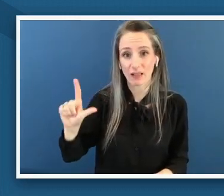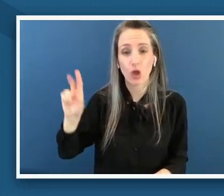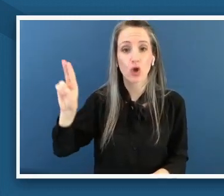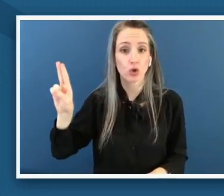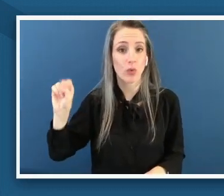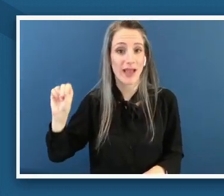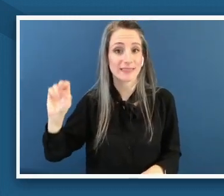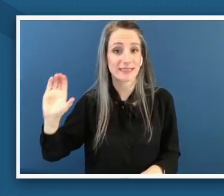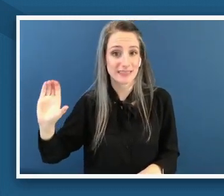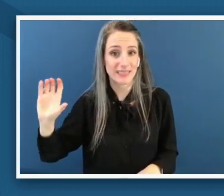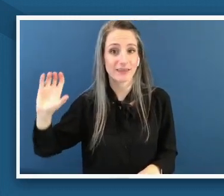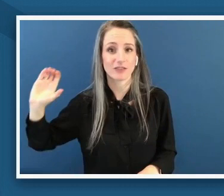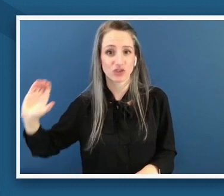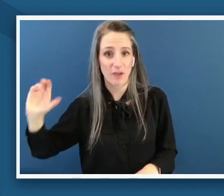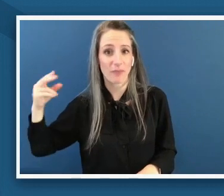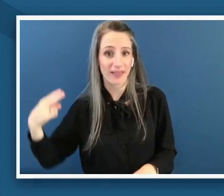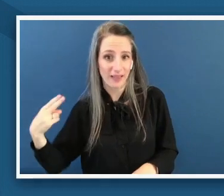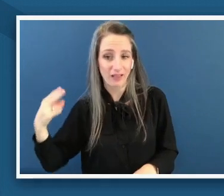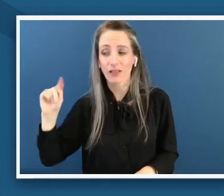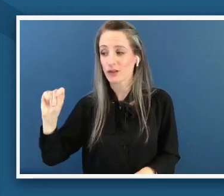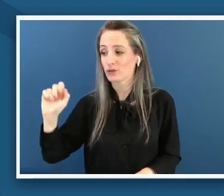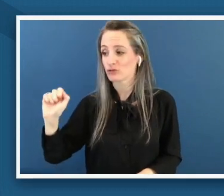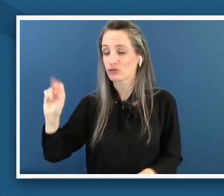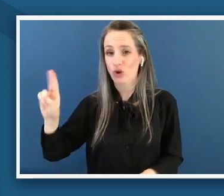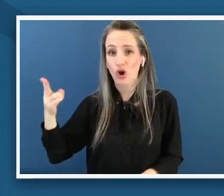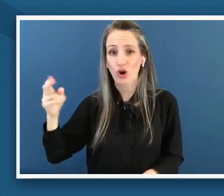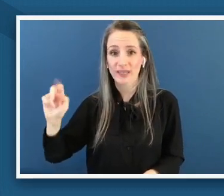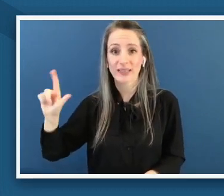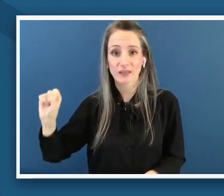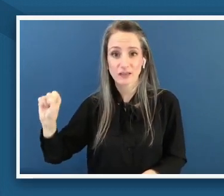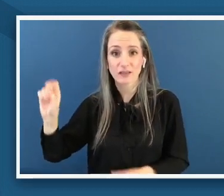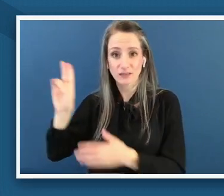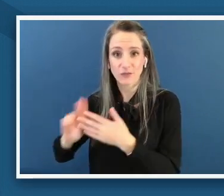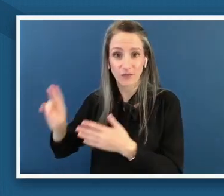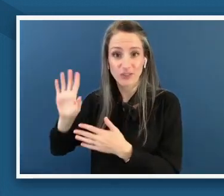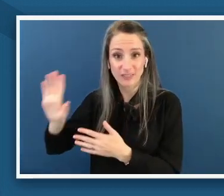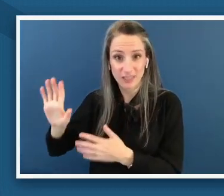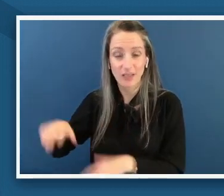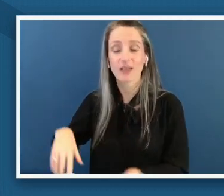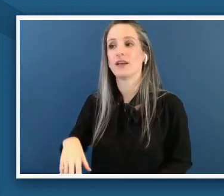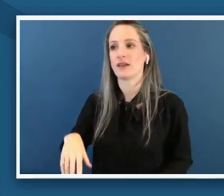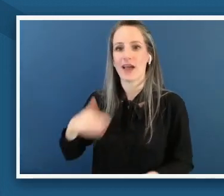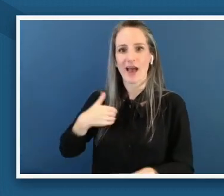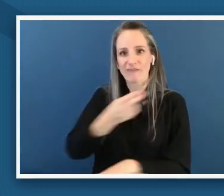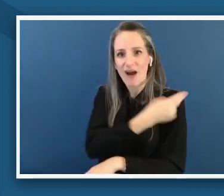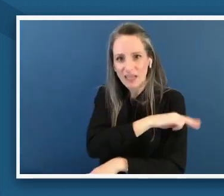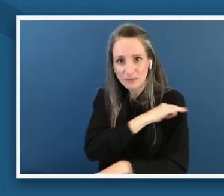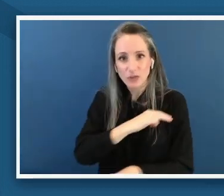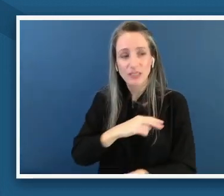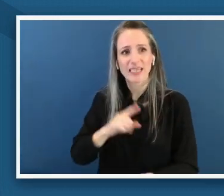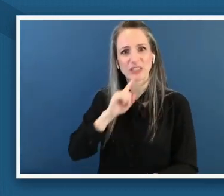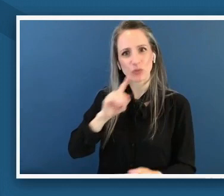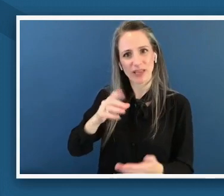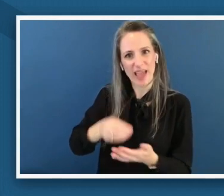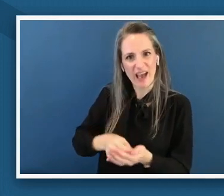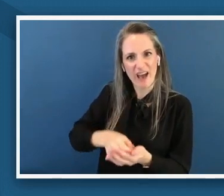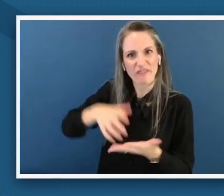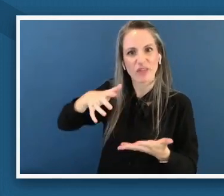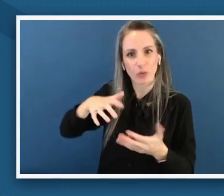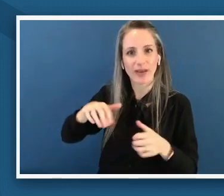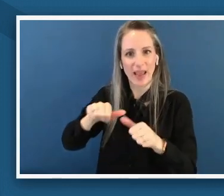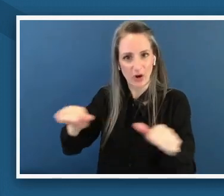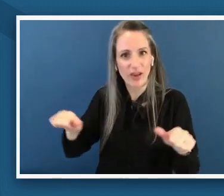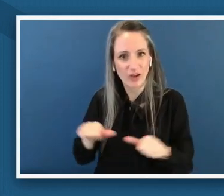Hill. We have UNC Hospital. We have a lot of great things, and it would be considered a very affluent area. You do have the